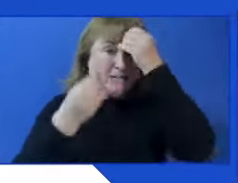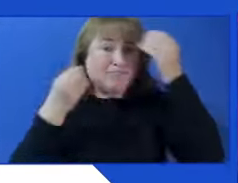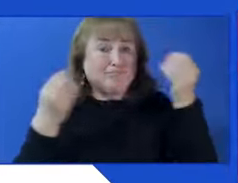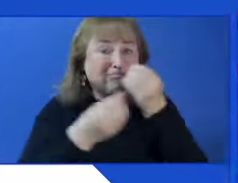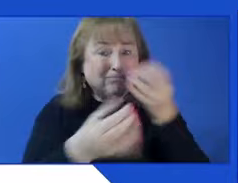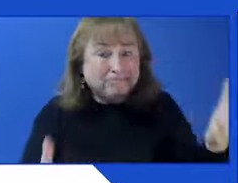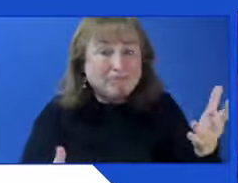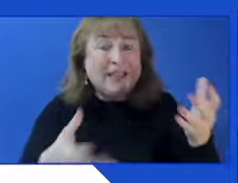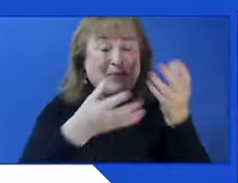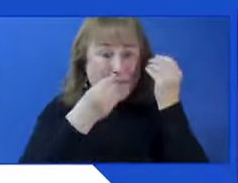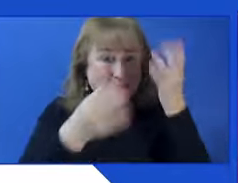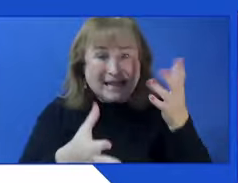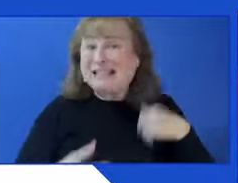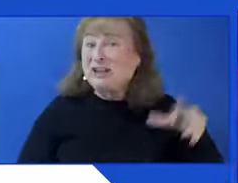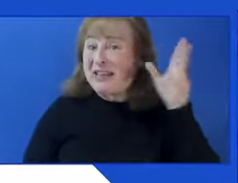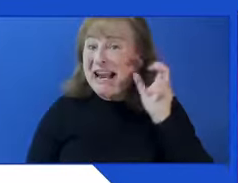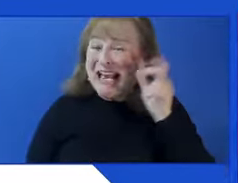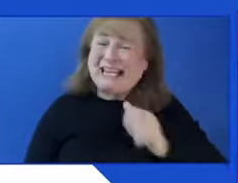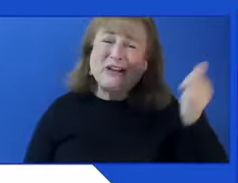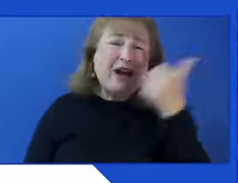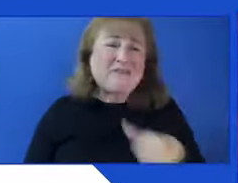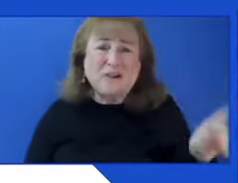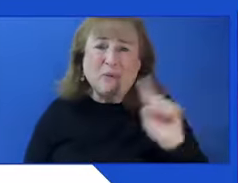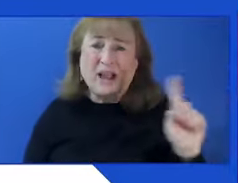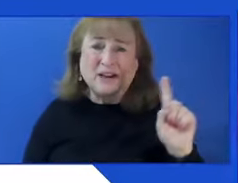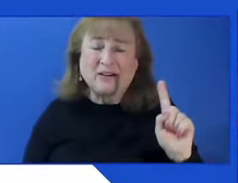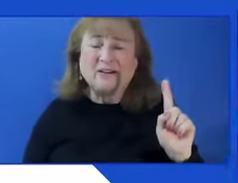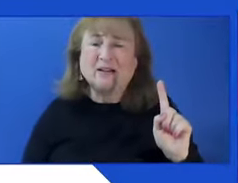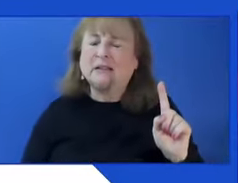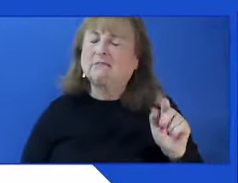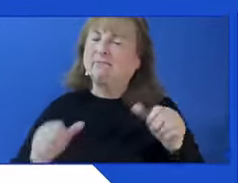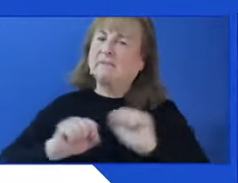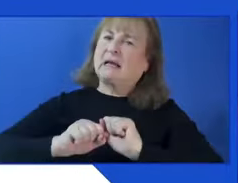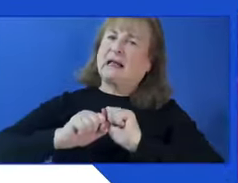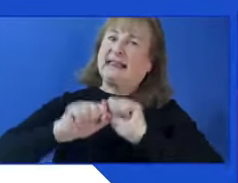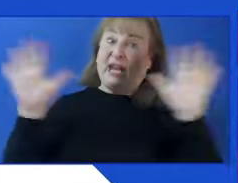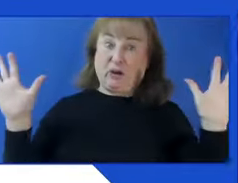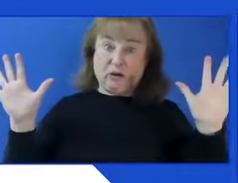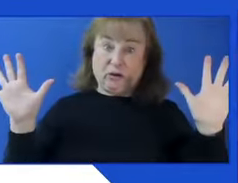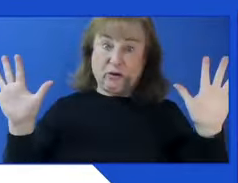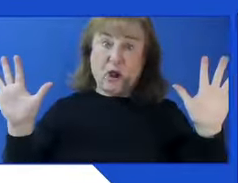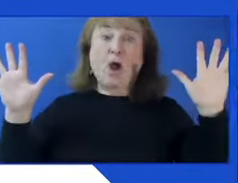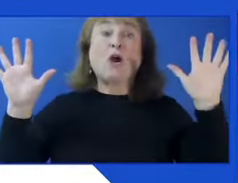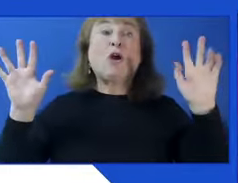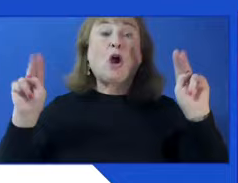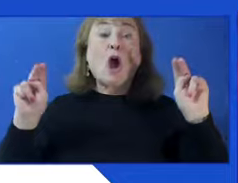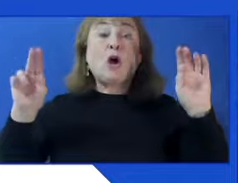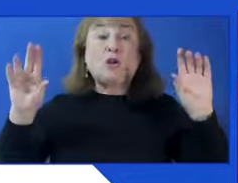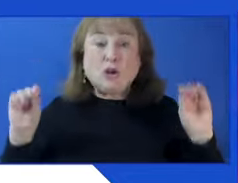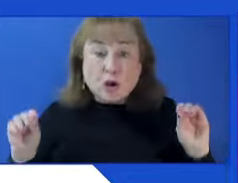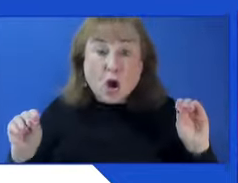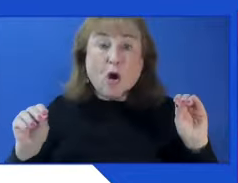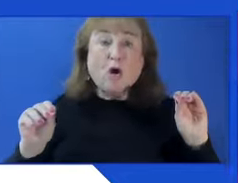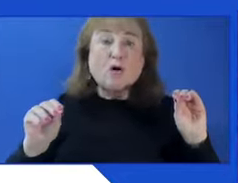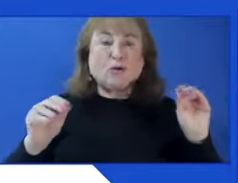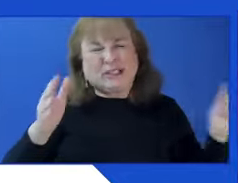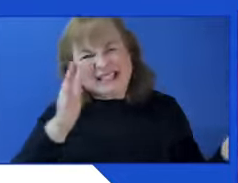the message I hear everywhere is unmistakable. No sanction